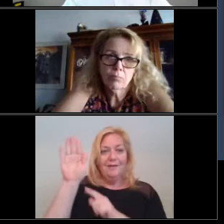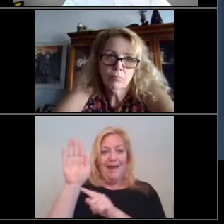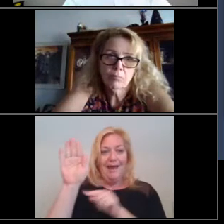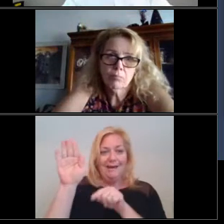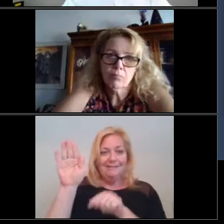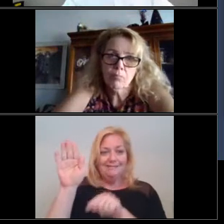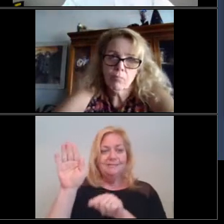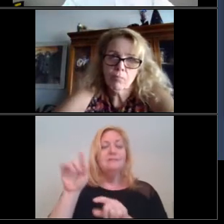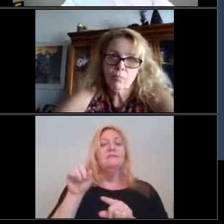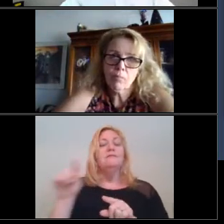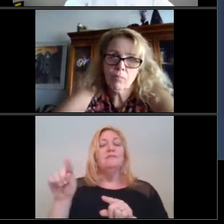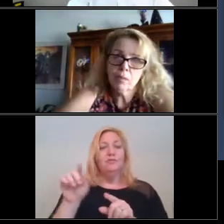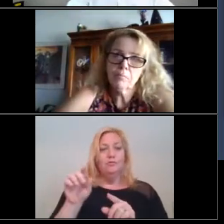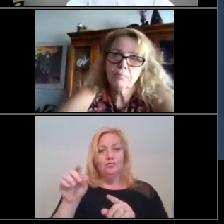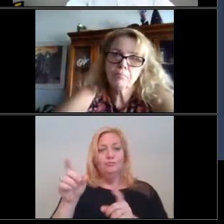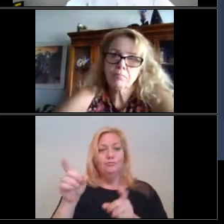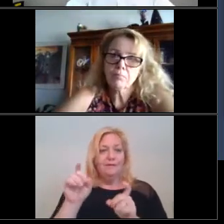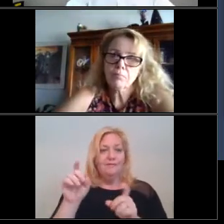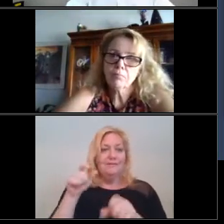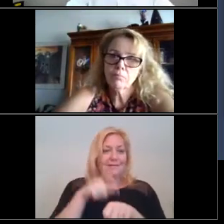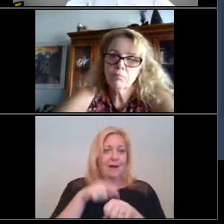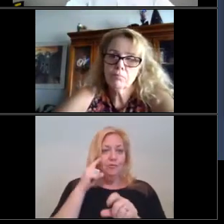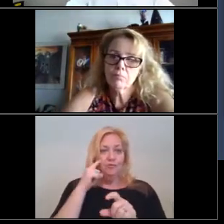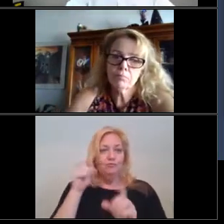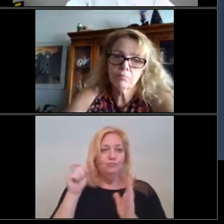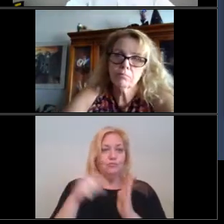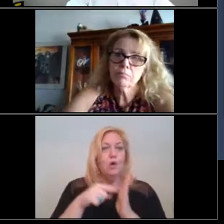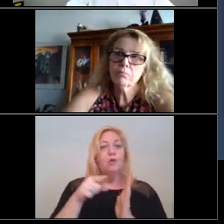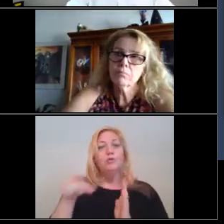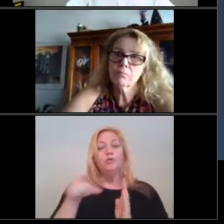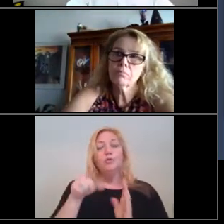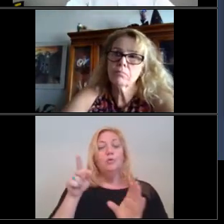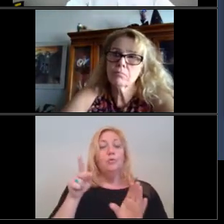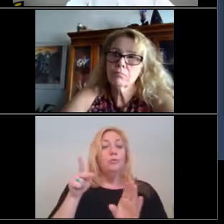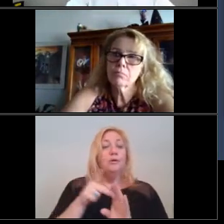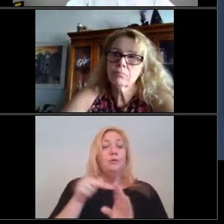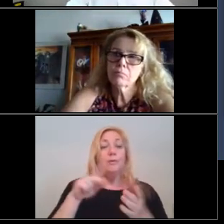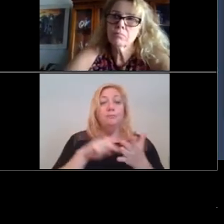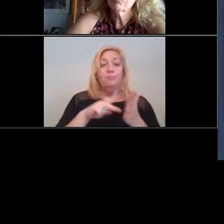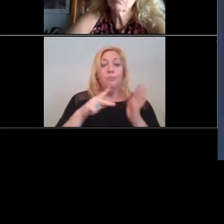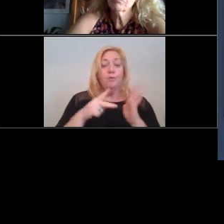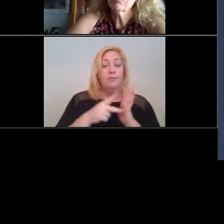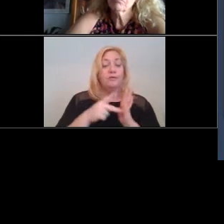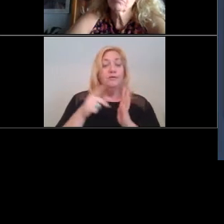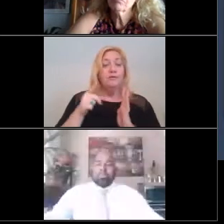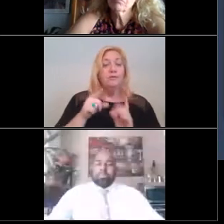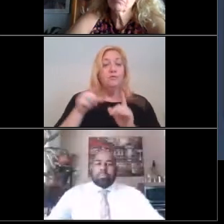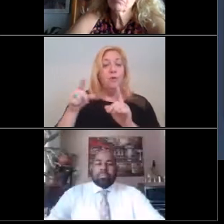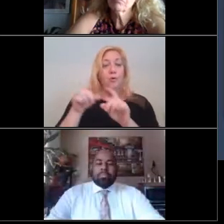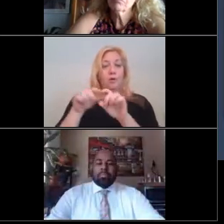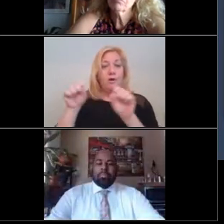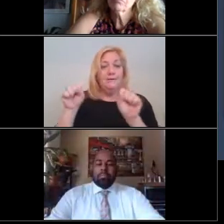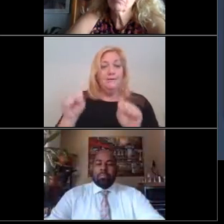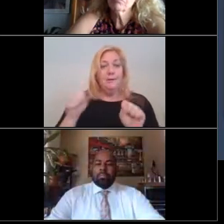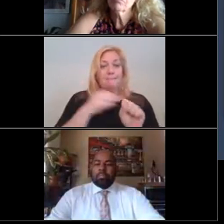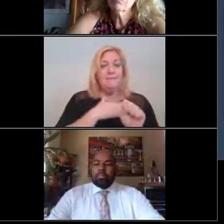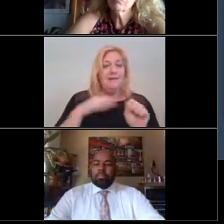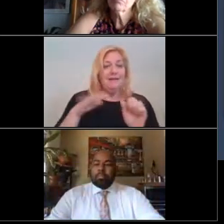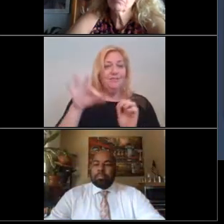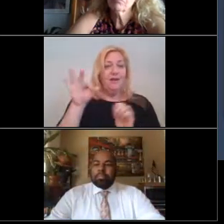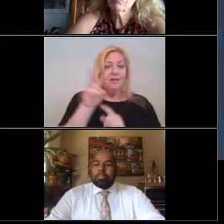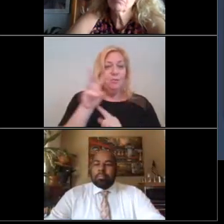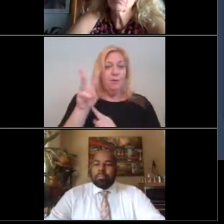item as you can to give the system time to acknowledge you. For participants joining us through the GoToWebinar system, please find the webinar